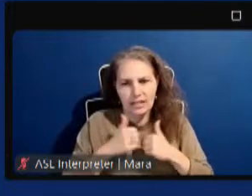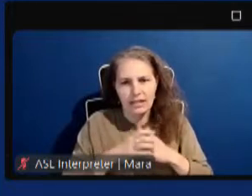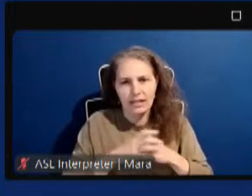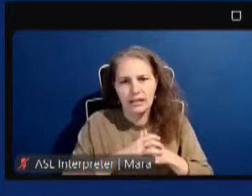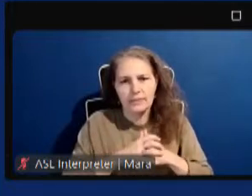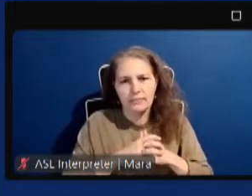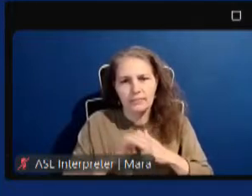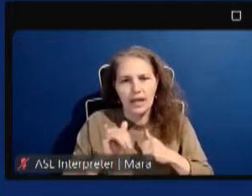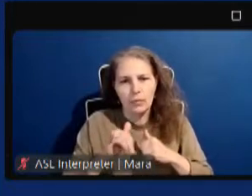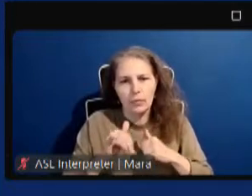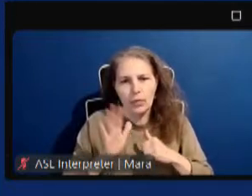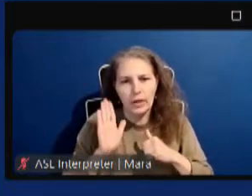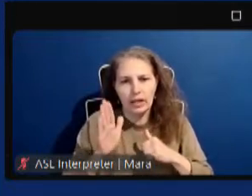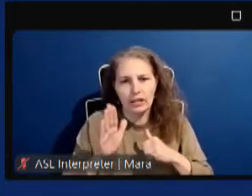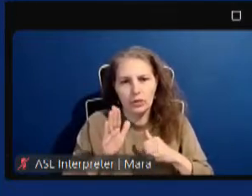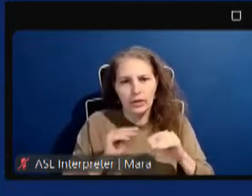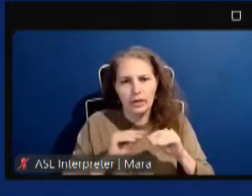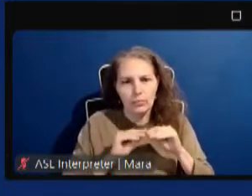let the community know.